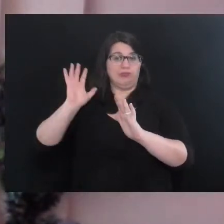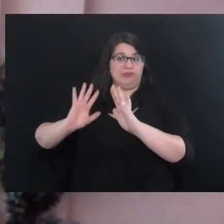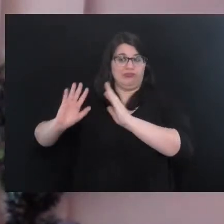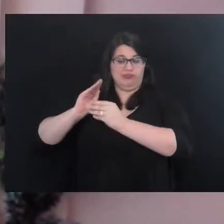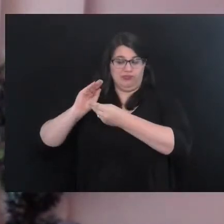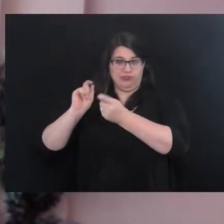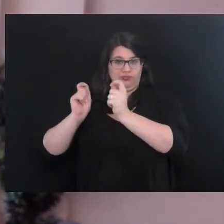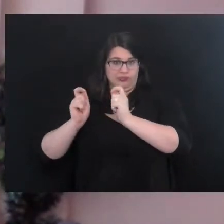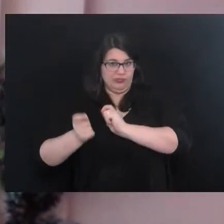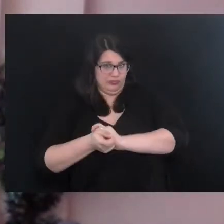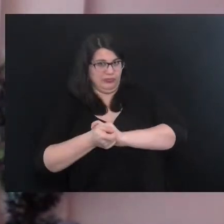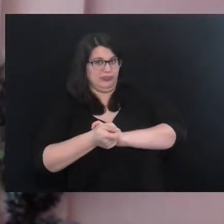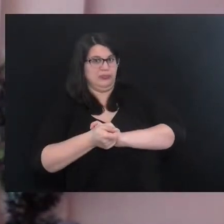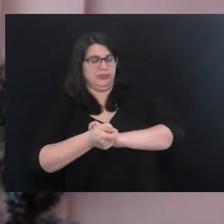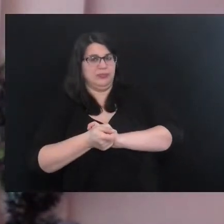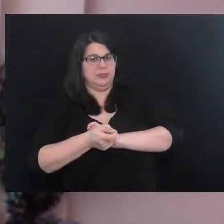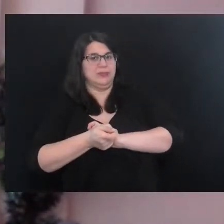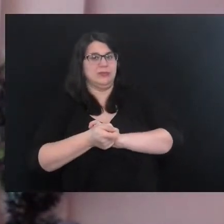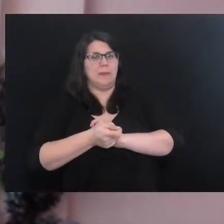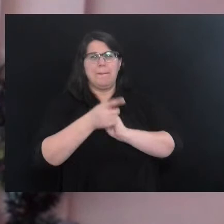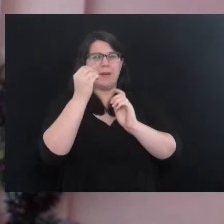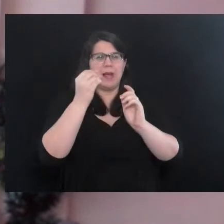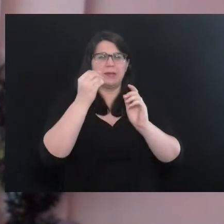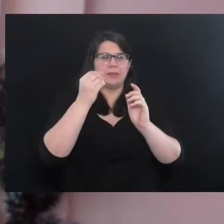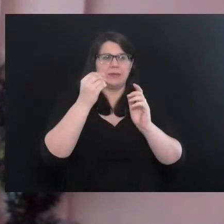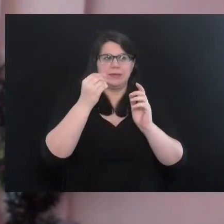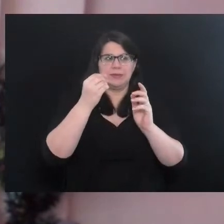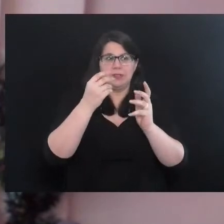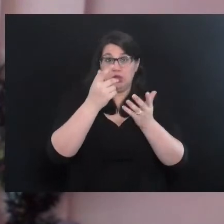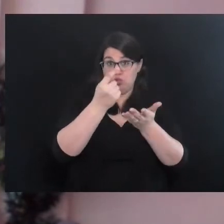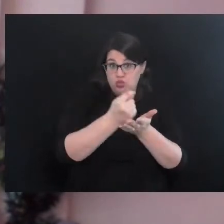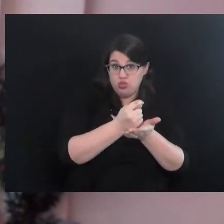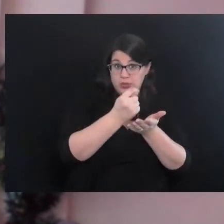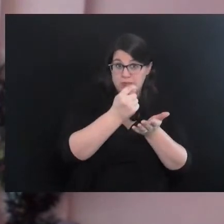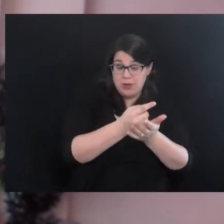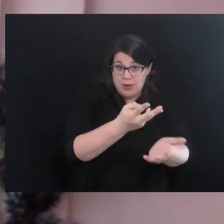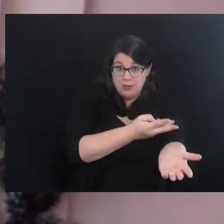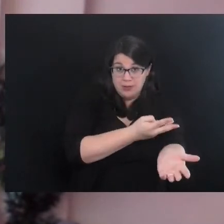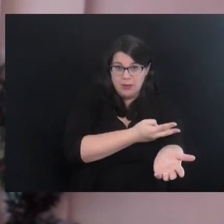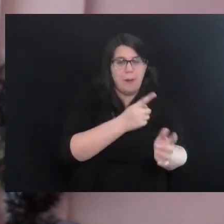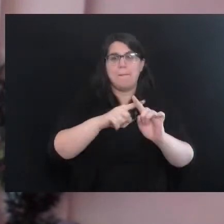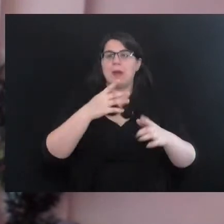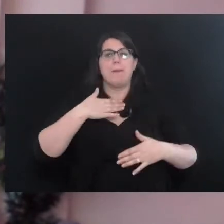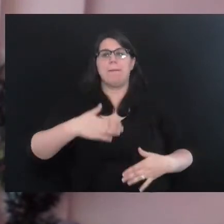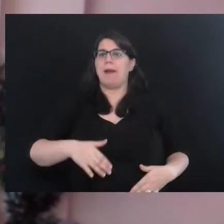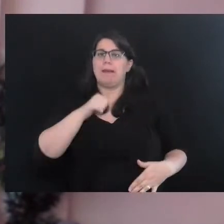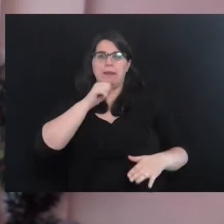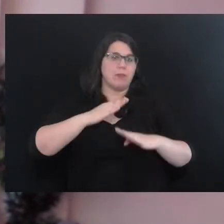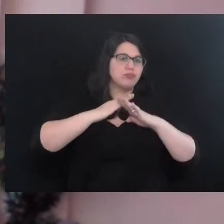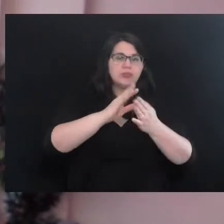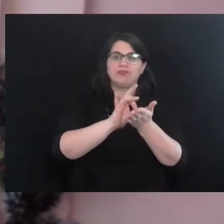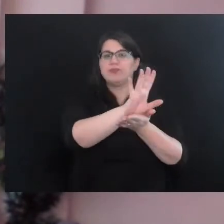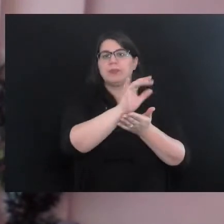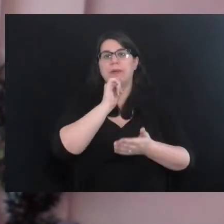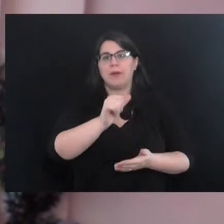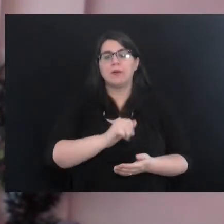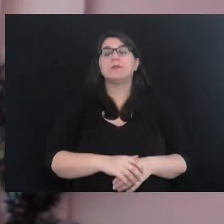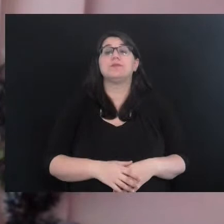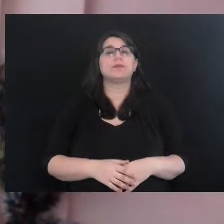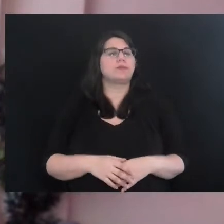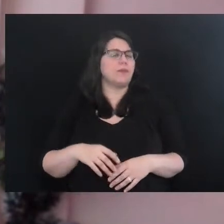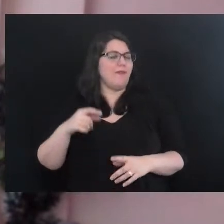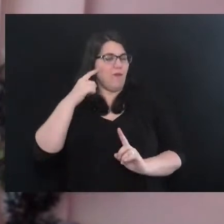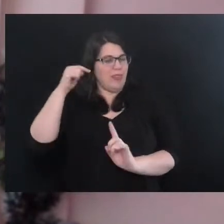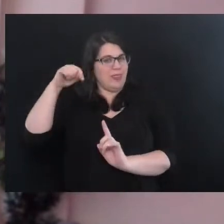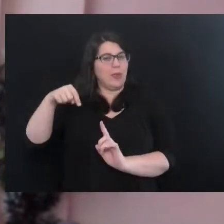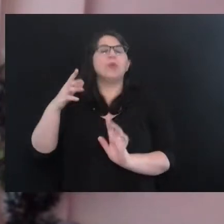they're pressured by the treatment, but they're not taken care of by the host immune system. For this particular virus, the other